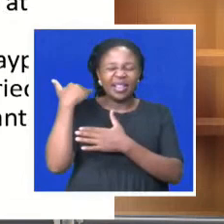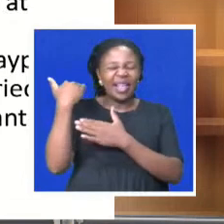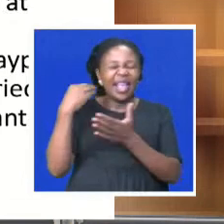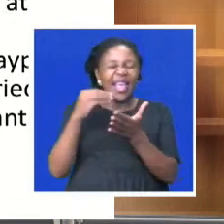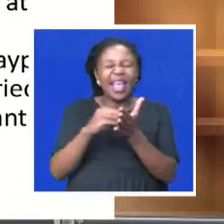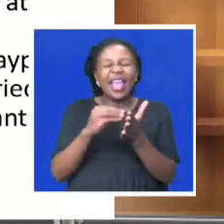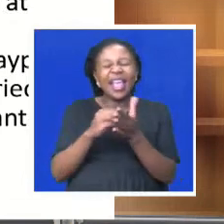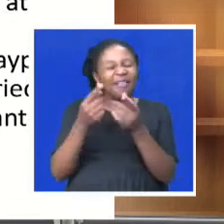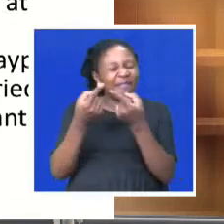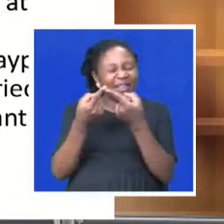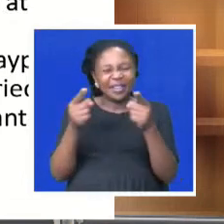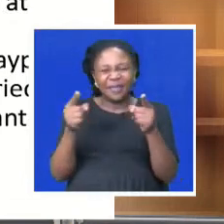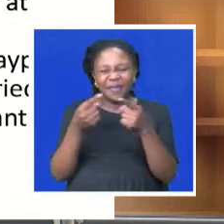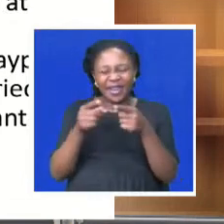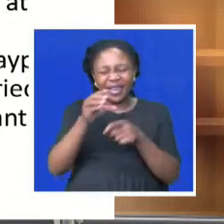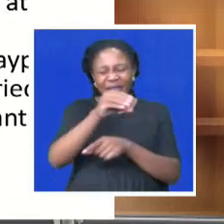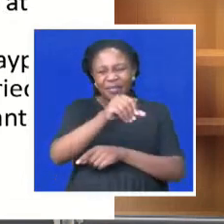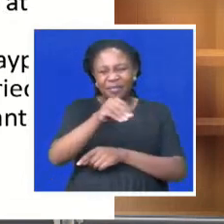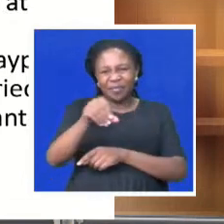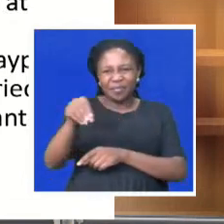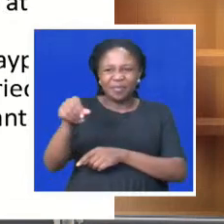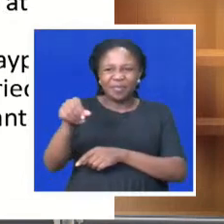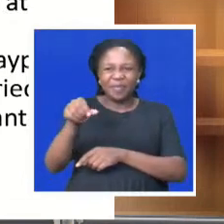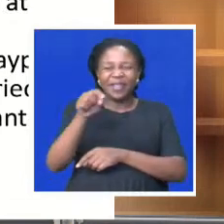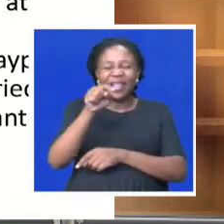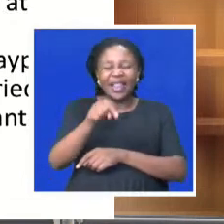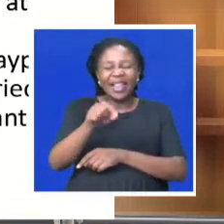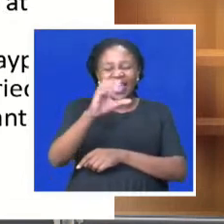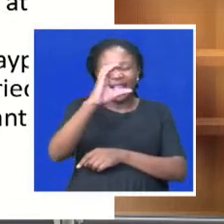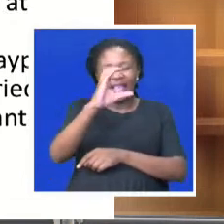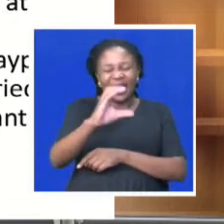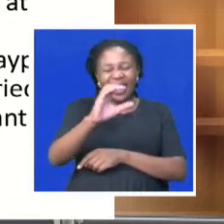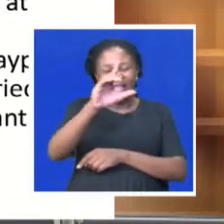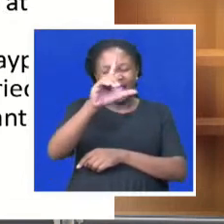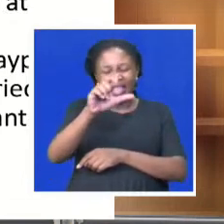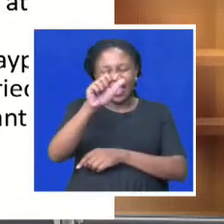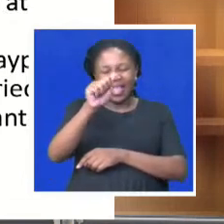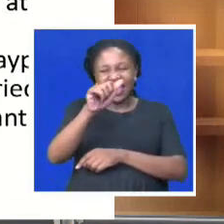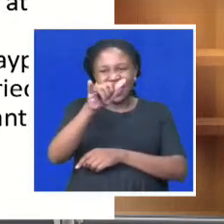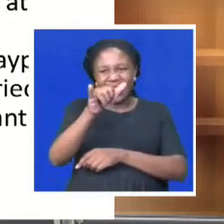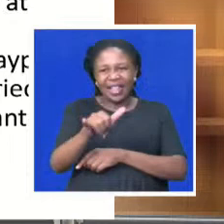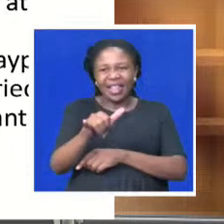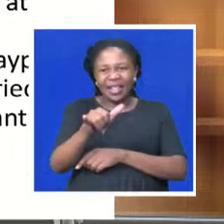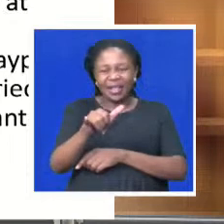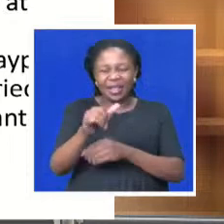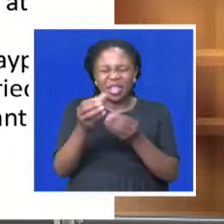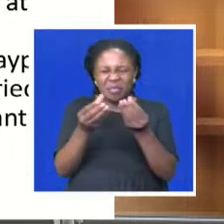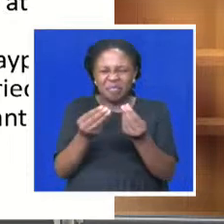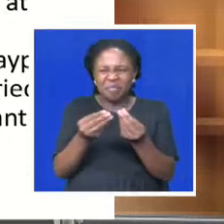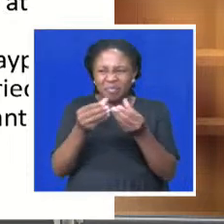sand soil and clay soil. So this is the type of soil that is sticky